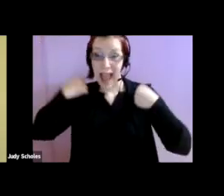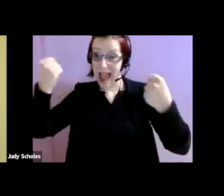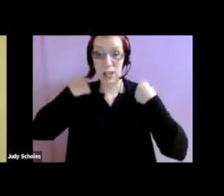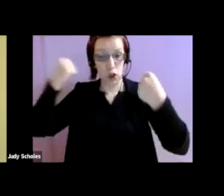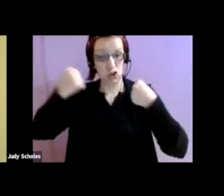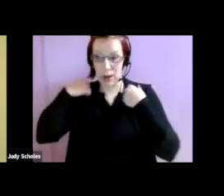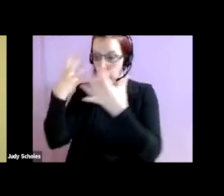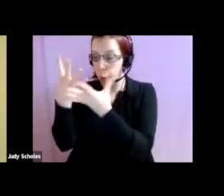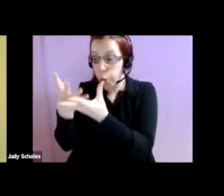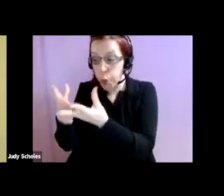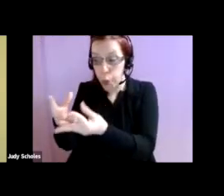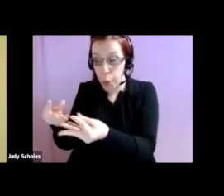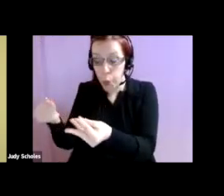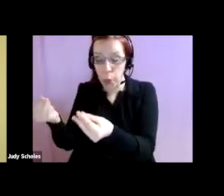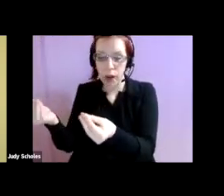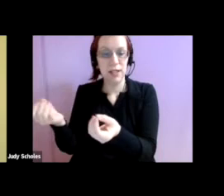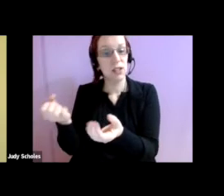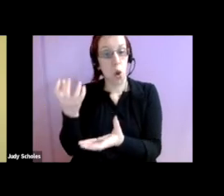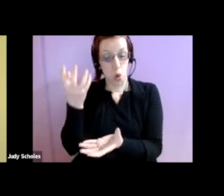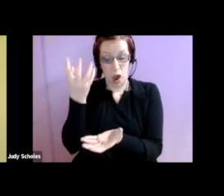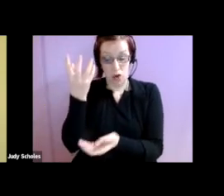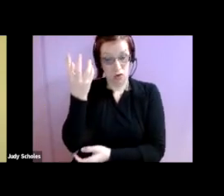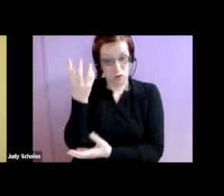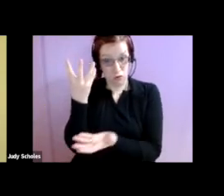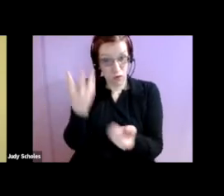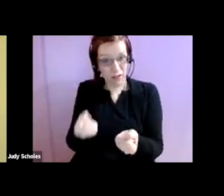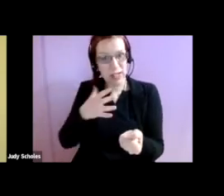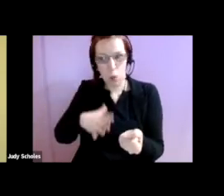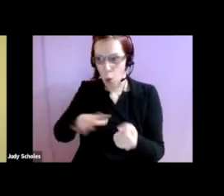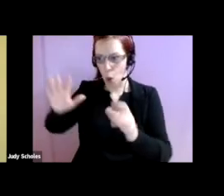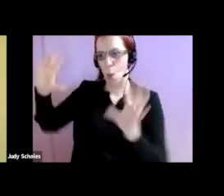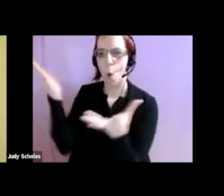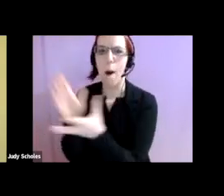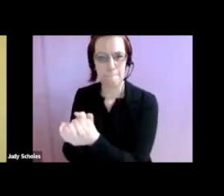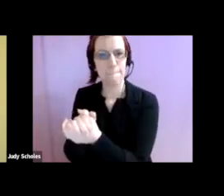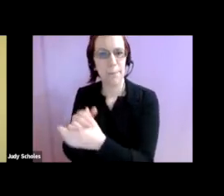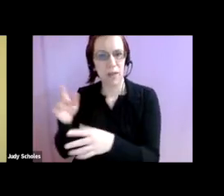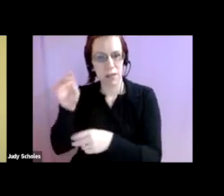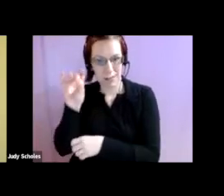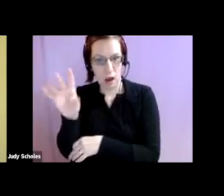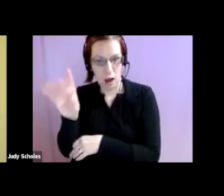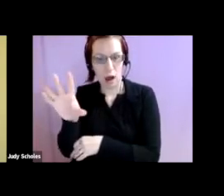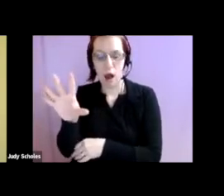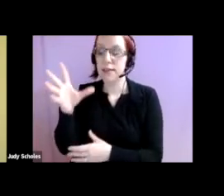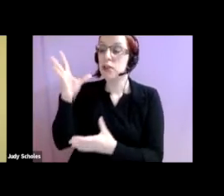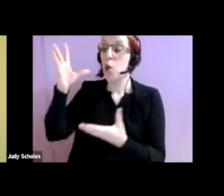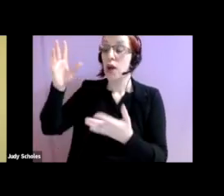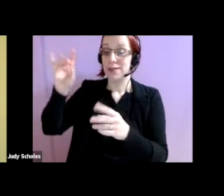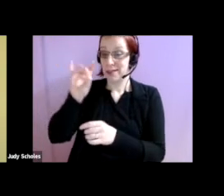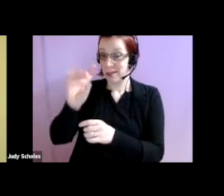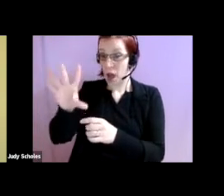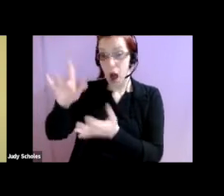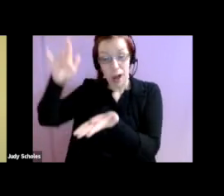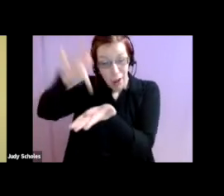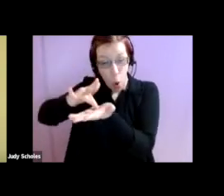longer against the force of gravity that's trying to make them collapse. The cores of those stars collapses in, blows